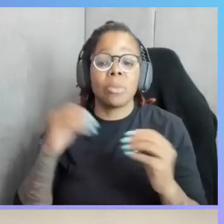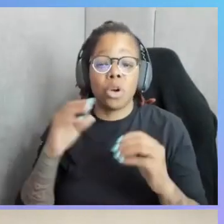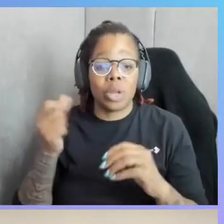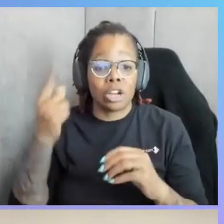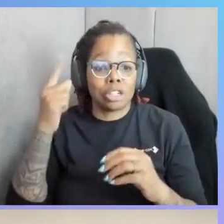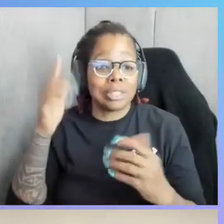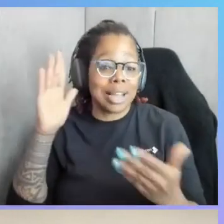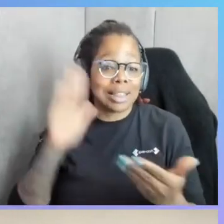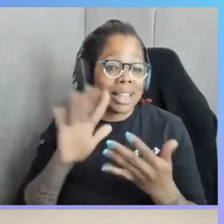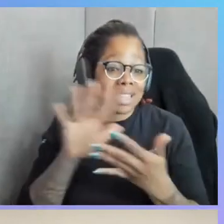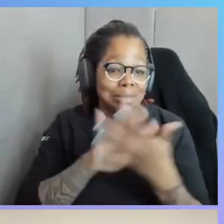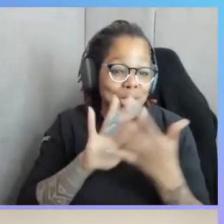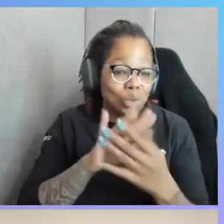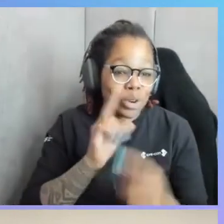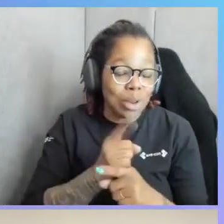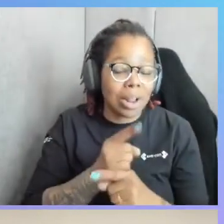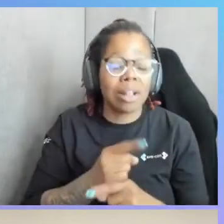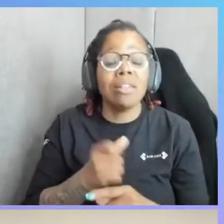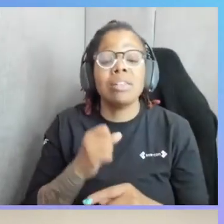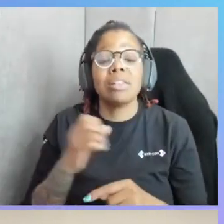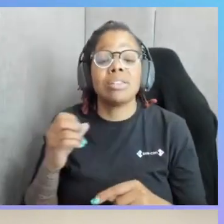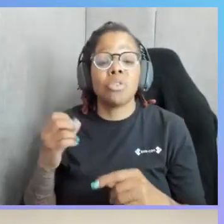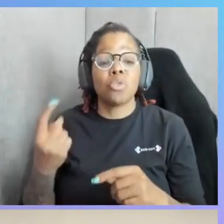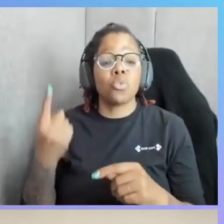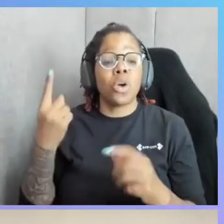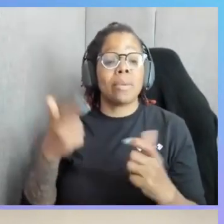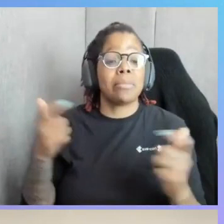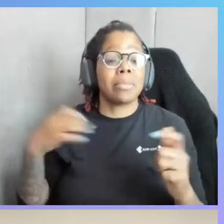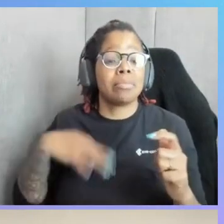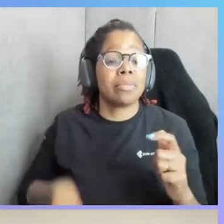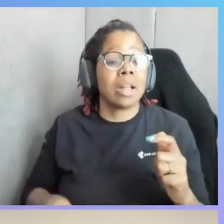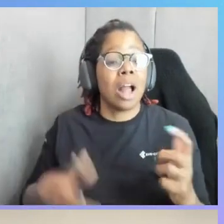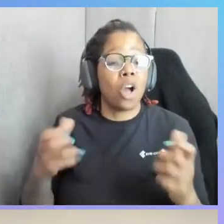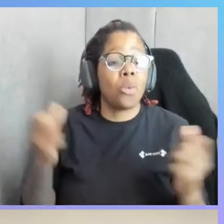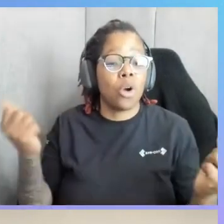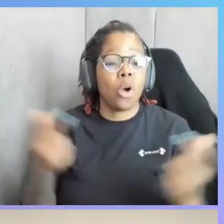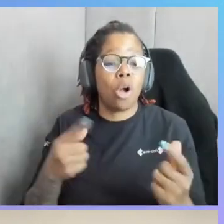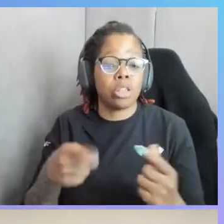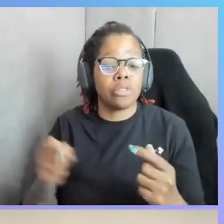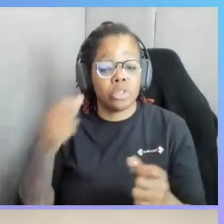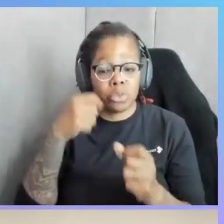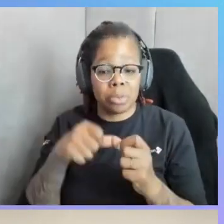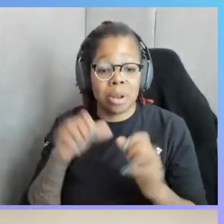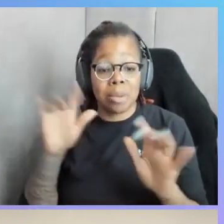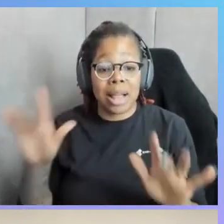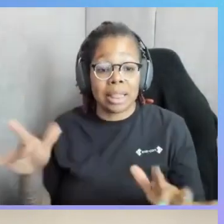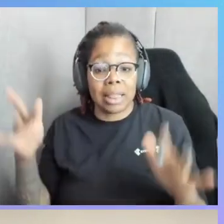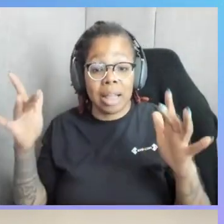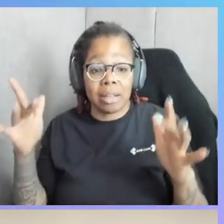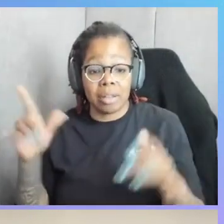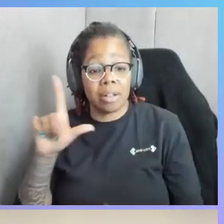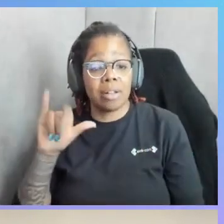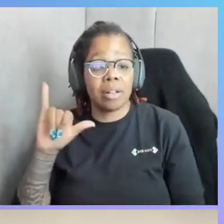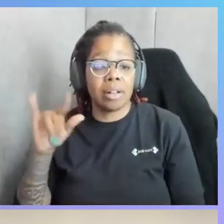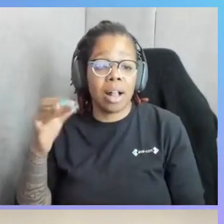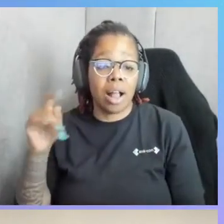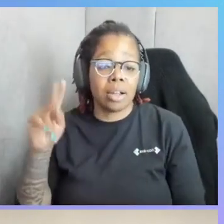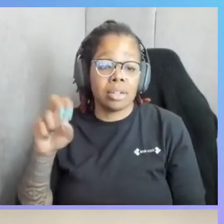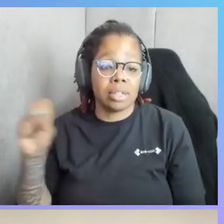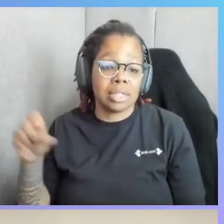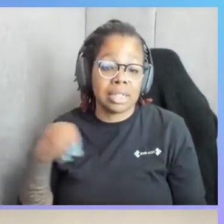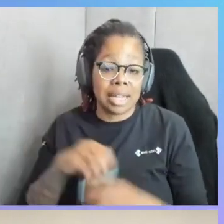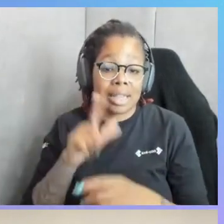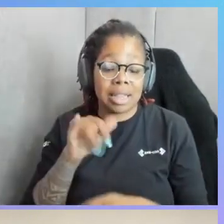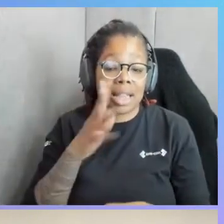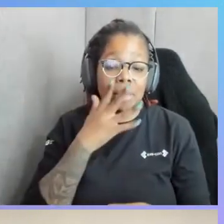right? So one of the big takeaways I want you all to walk away with is that lightness in the lab color space